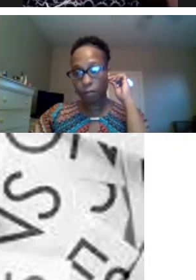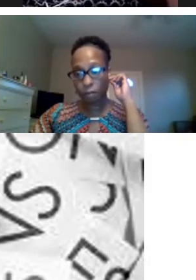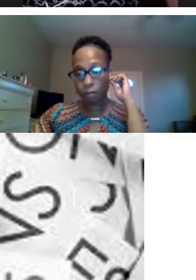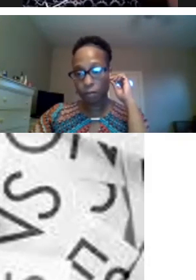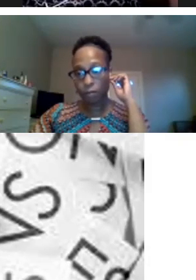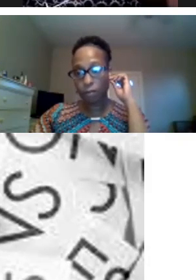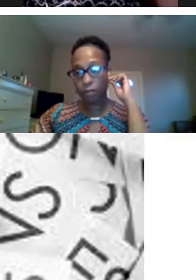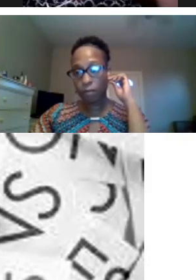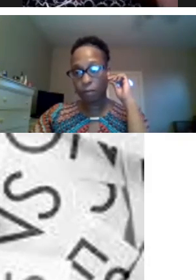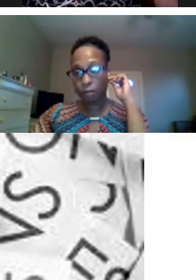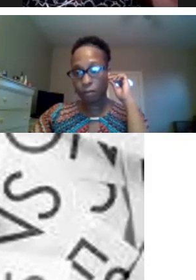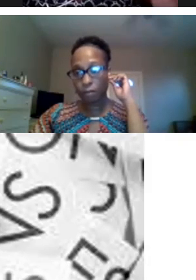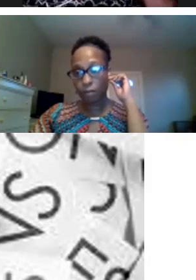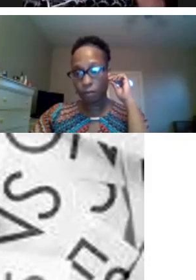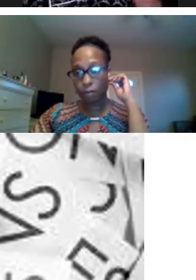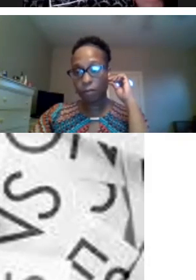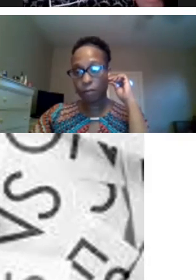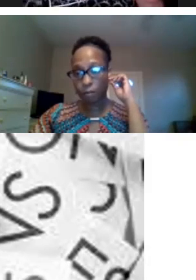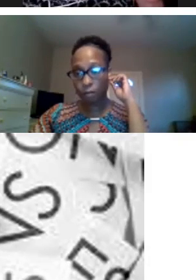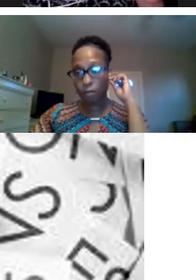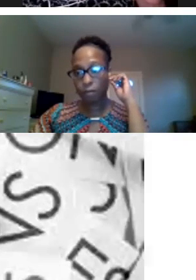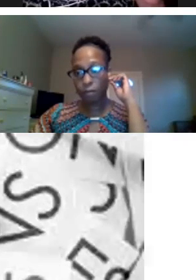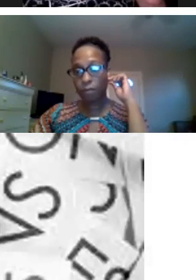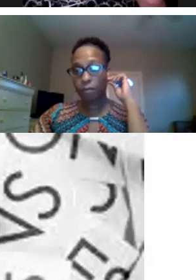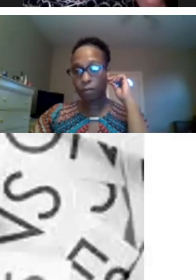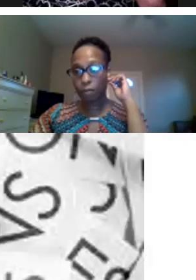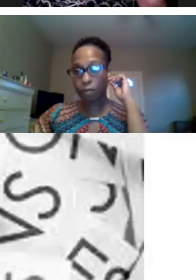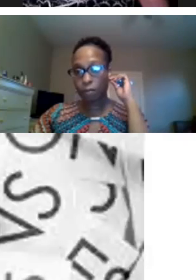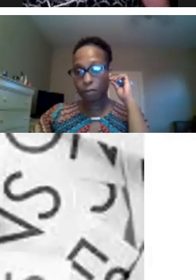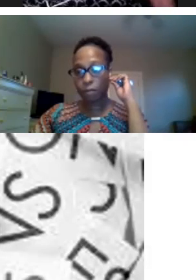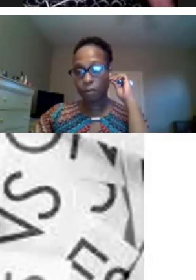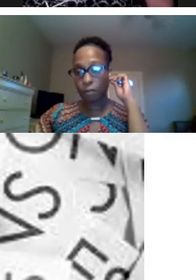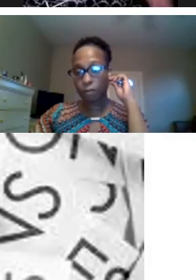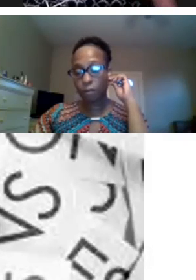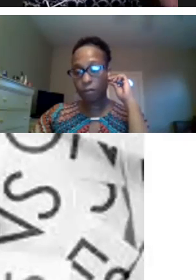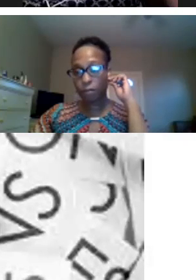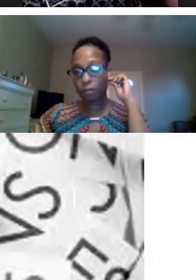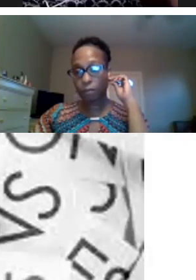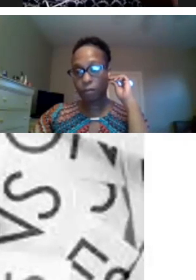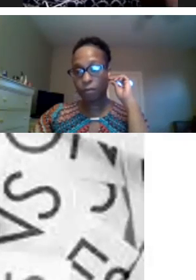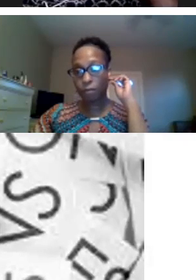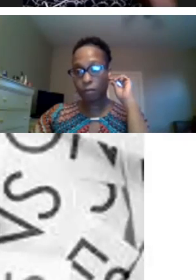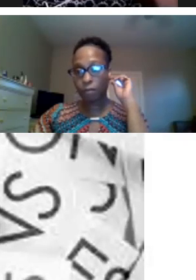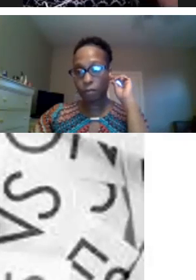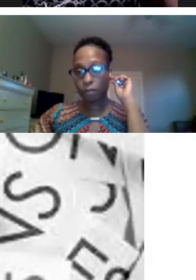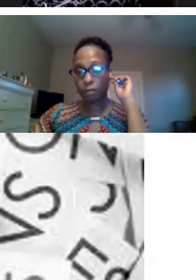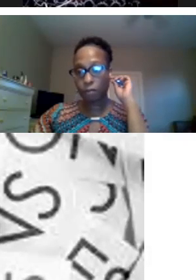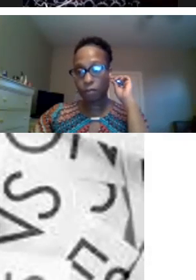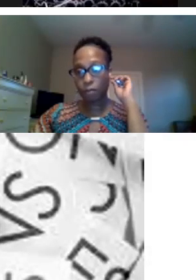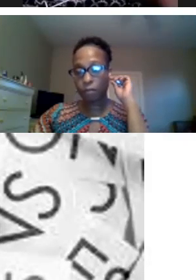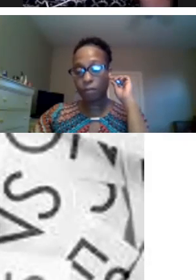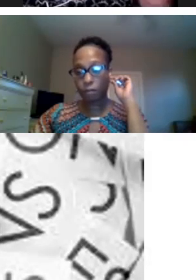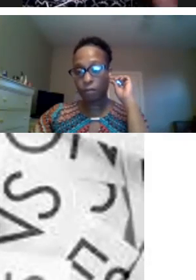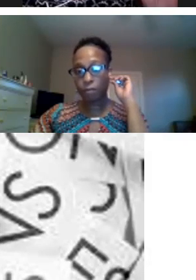example, HIV criminalization. Say, for example, healthcare. Make sure your ask is very